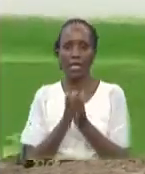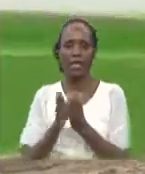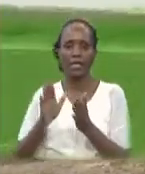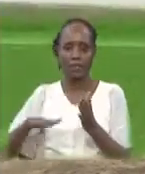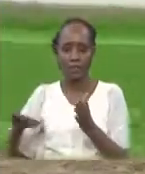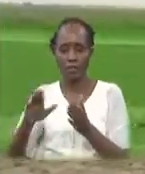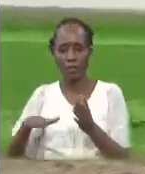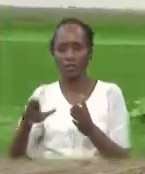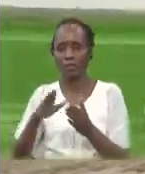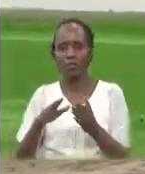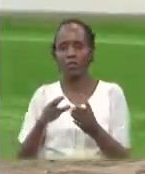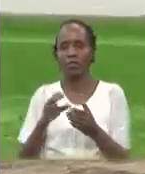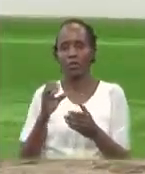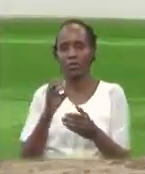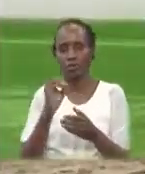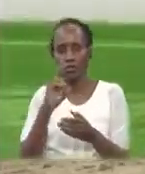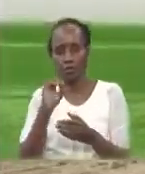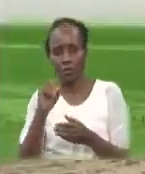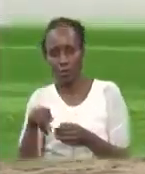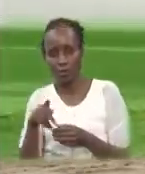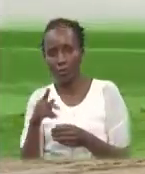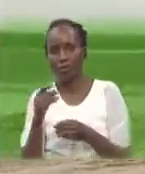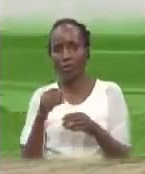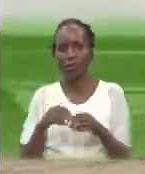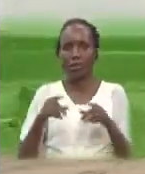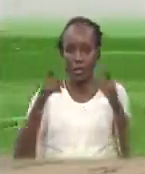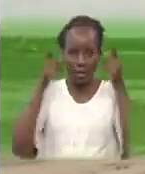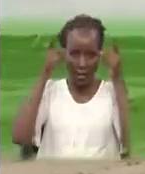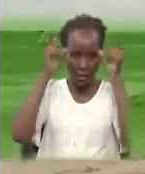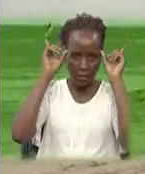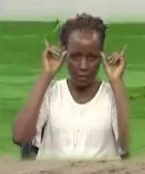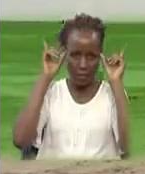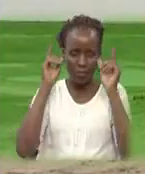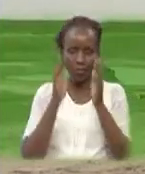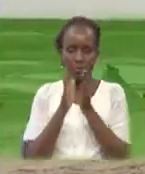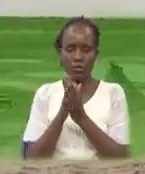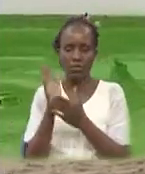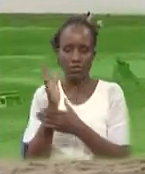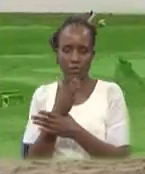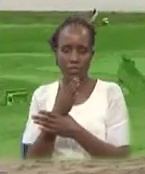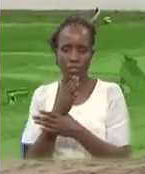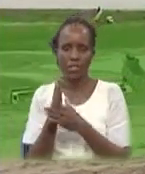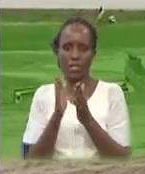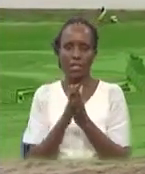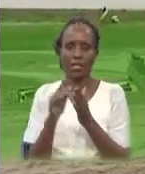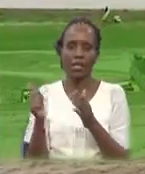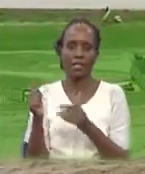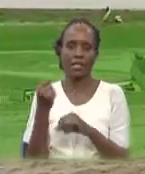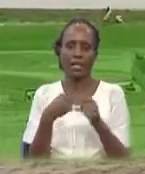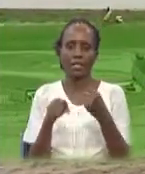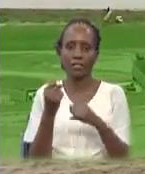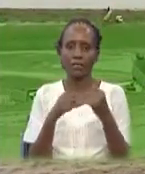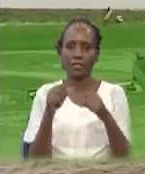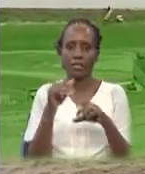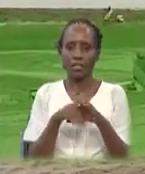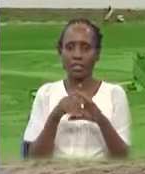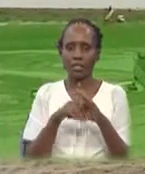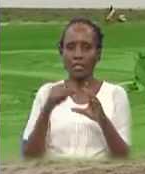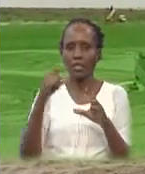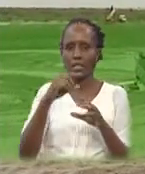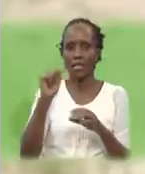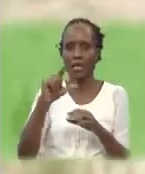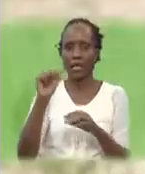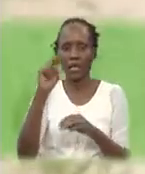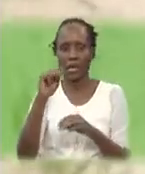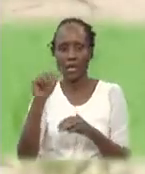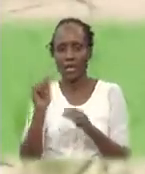and environmentally viable crop, livestock and fisheries enterprises alongside ecotourism activities within